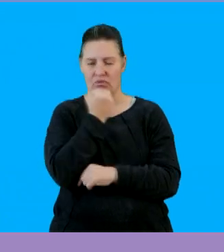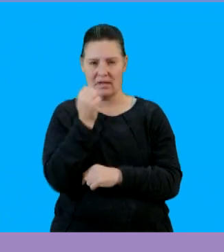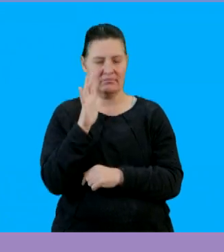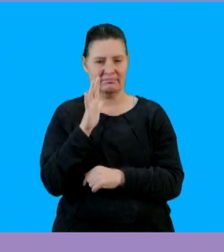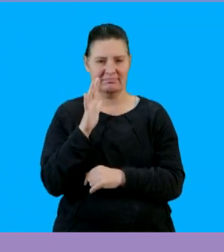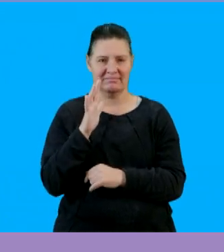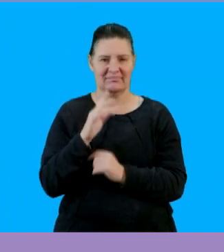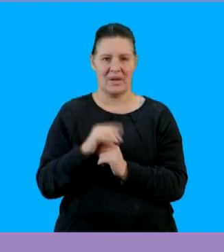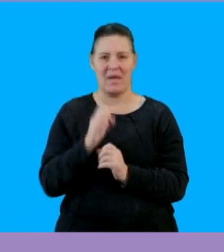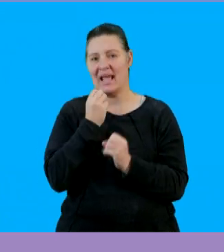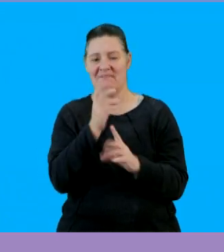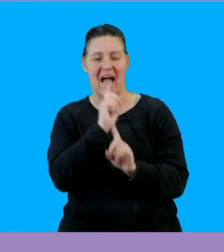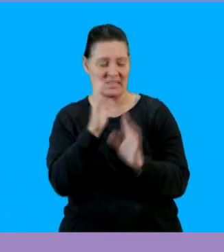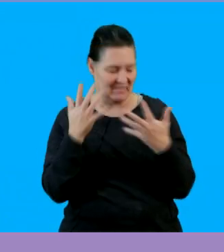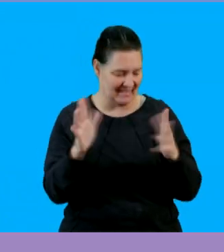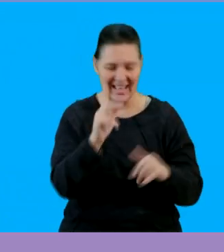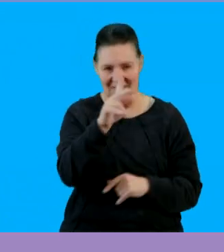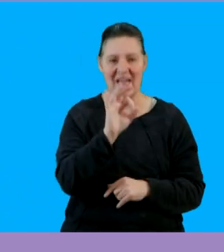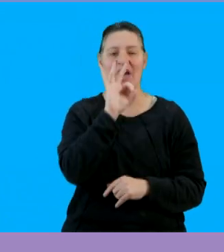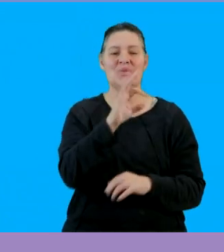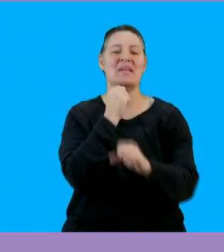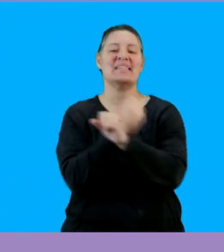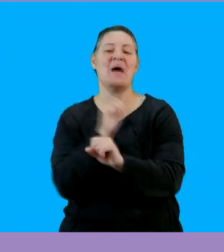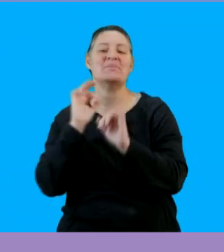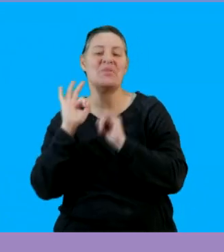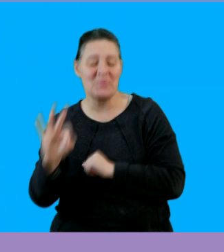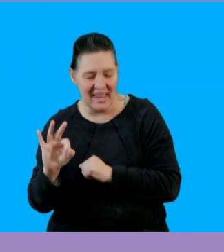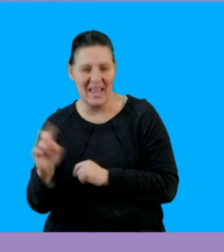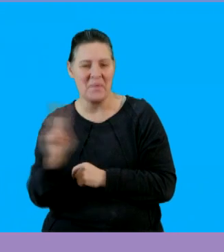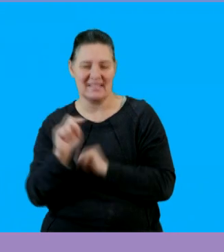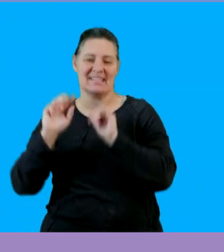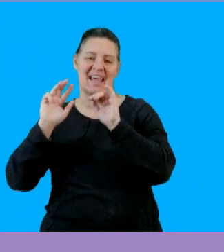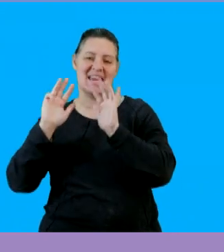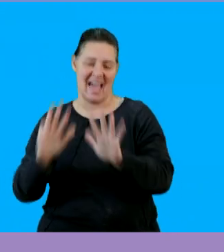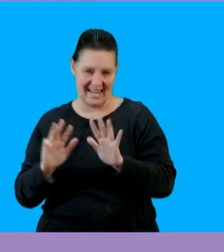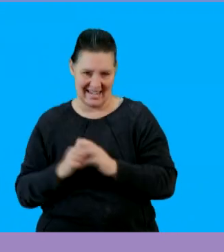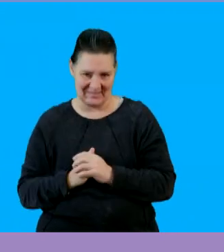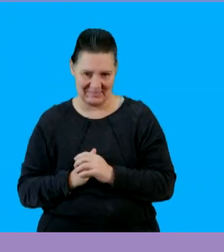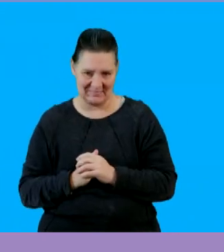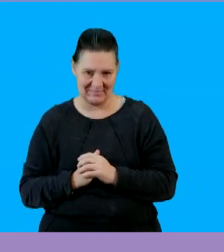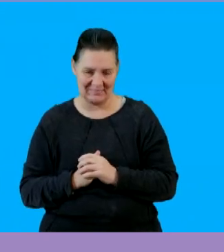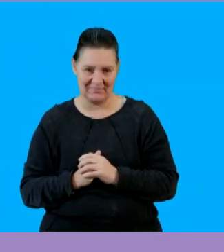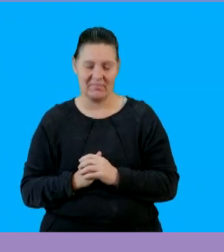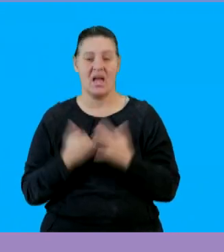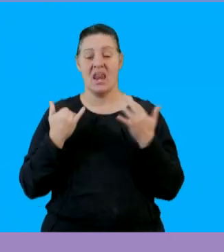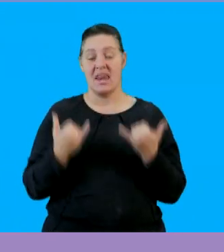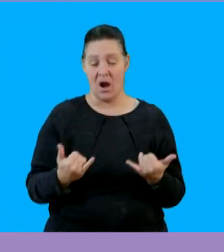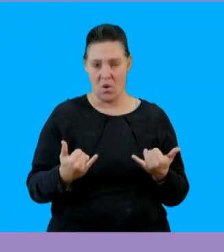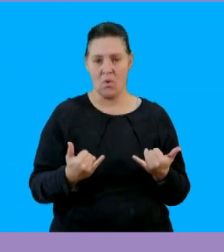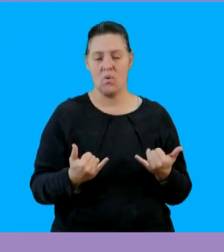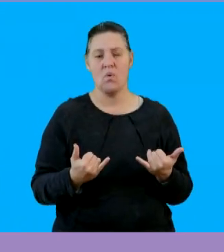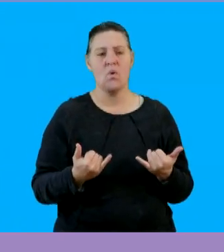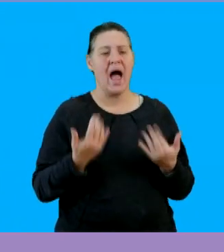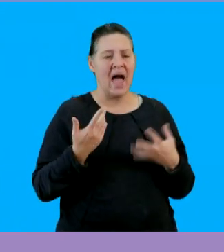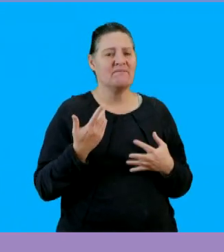9, I'm already giving you the answer. 3 multiplied by 3 is a 9.